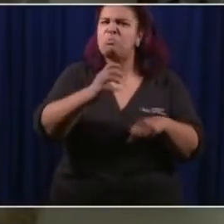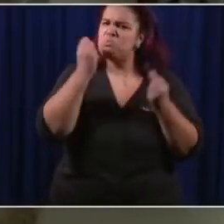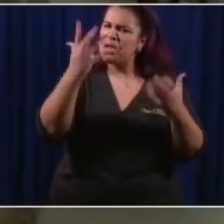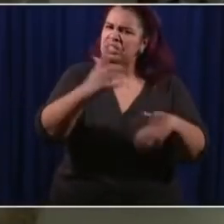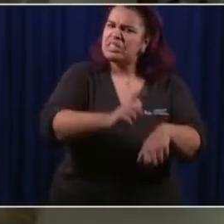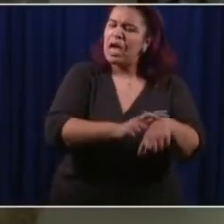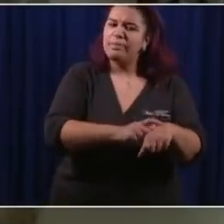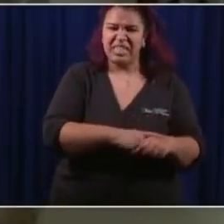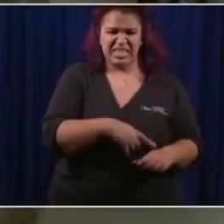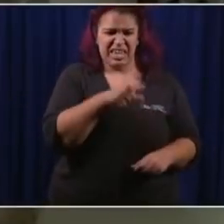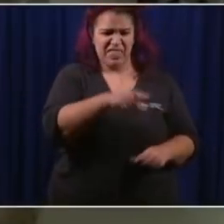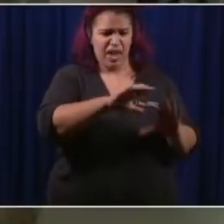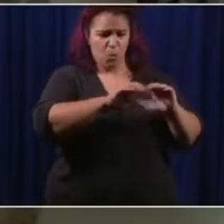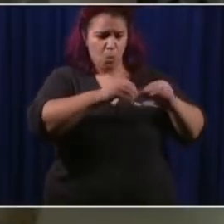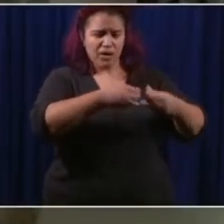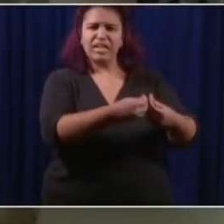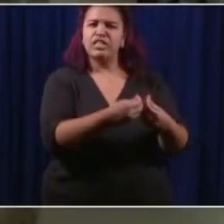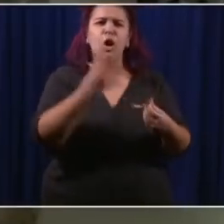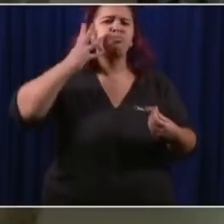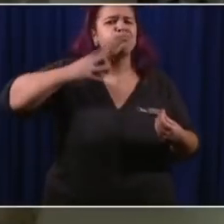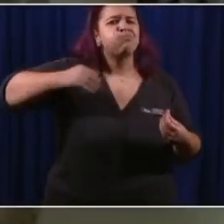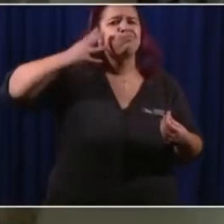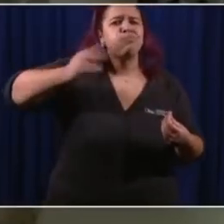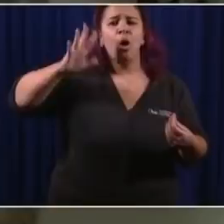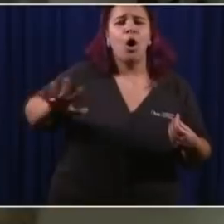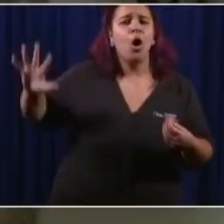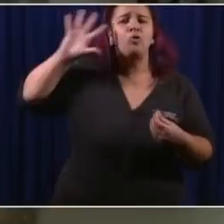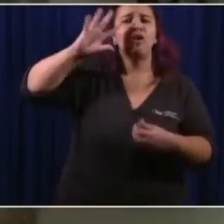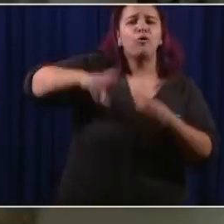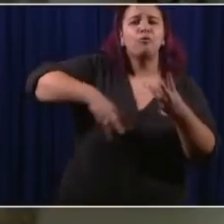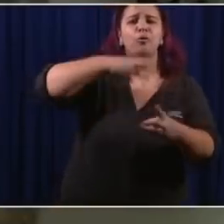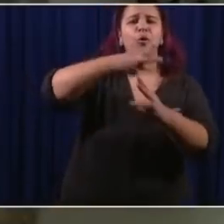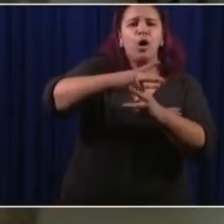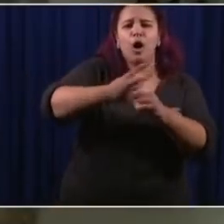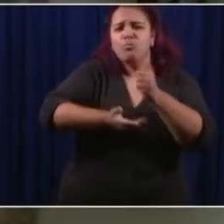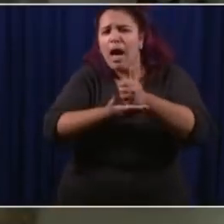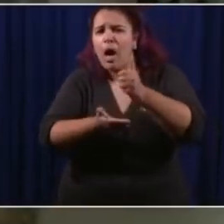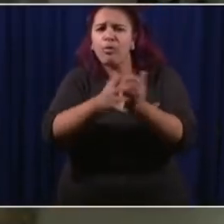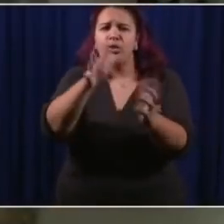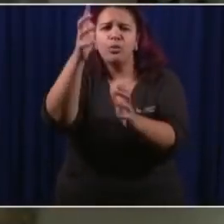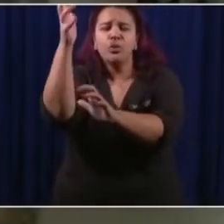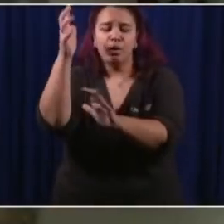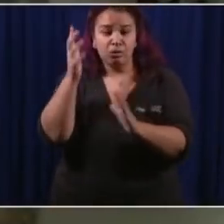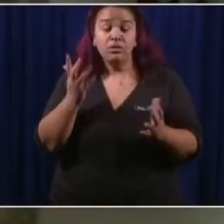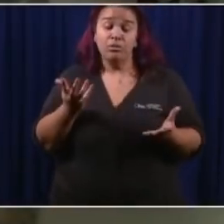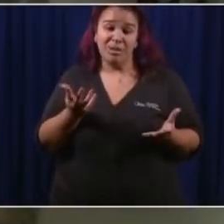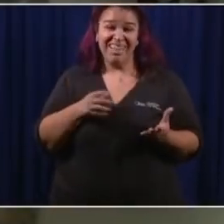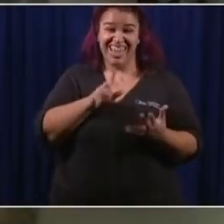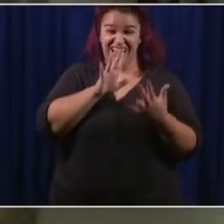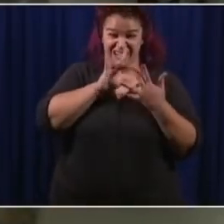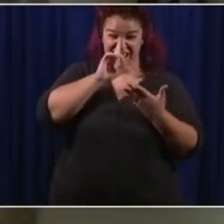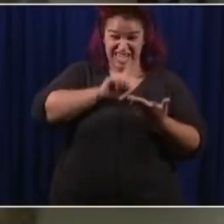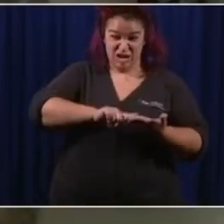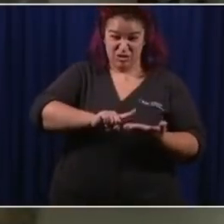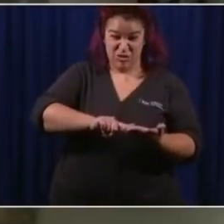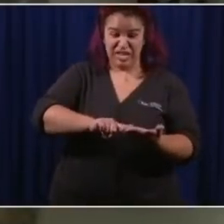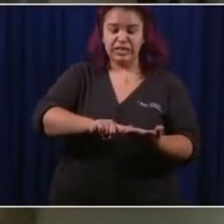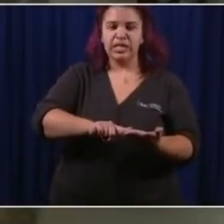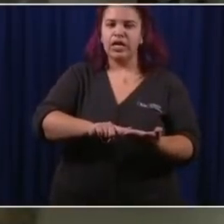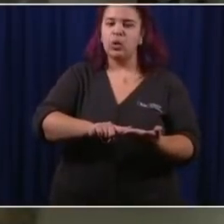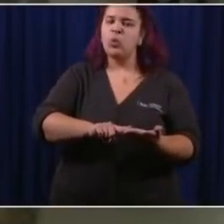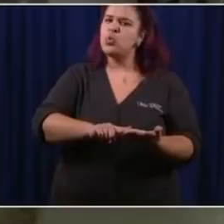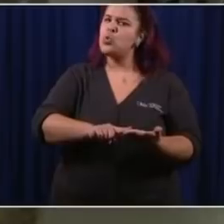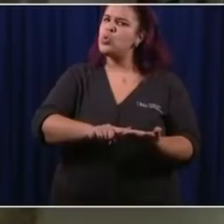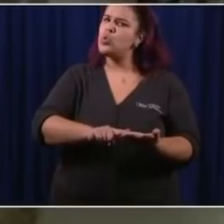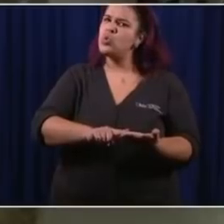type activity. But the tracing relies really on our local